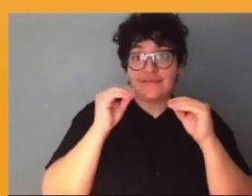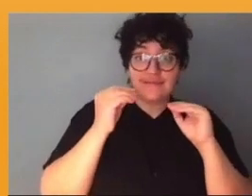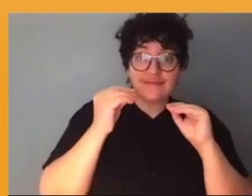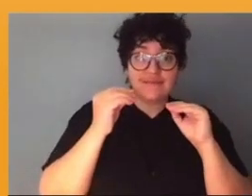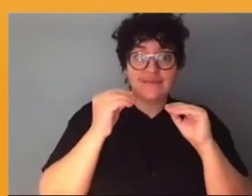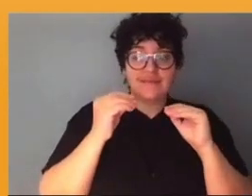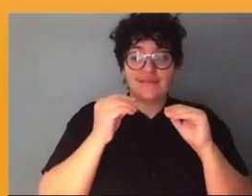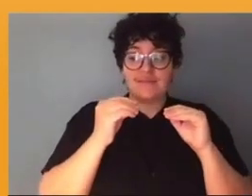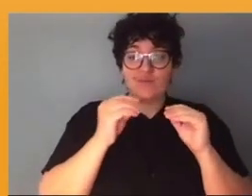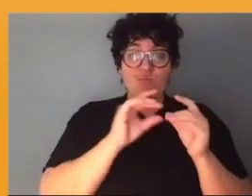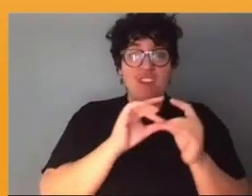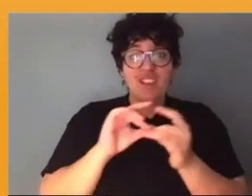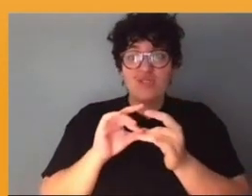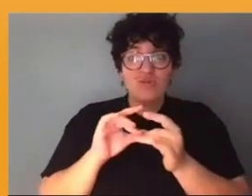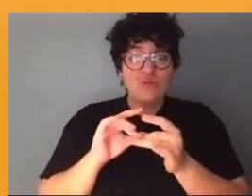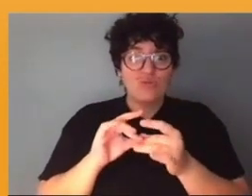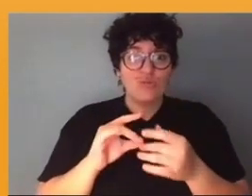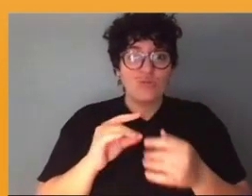show that if we're